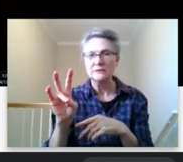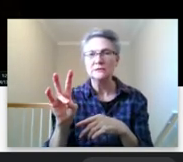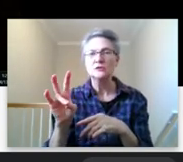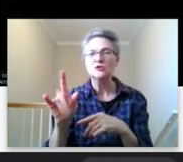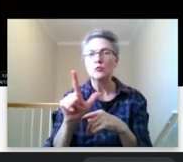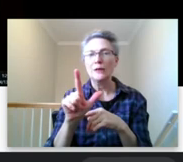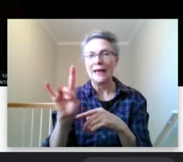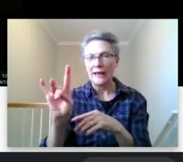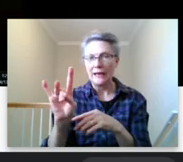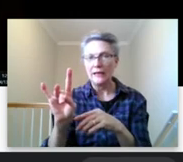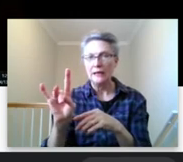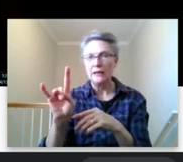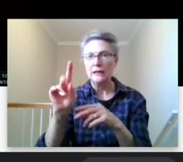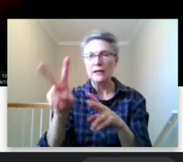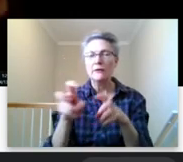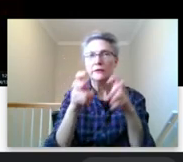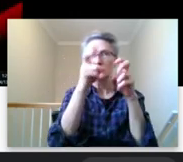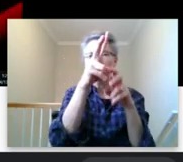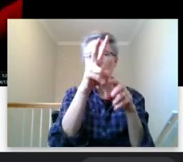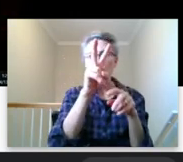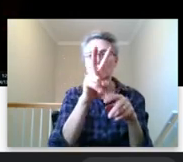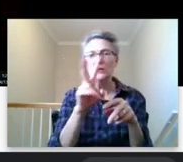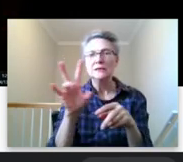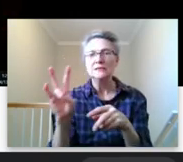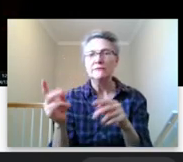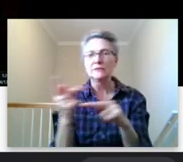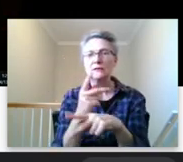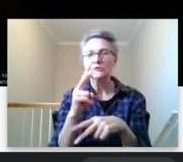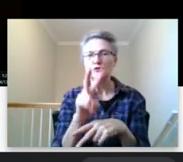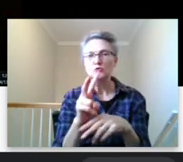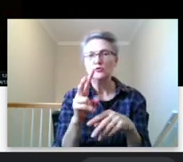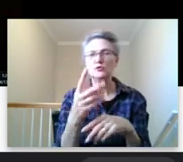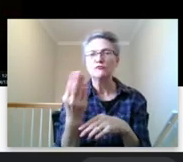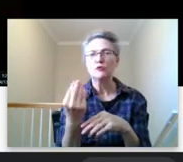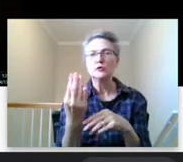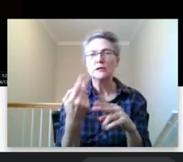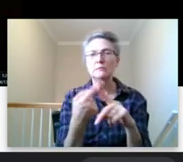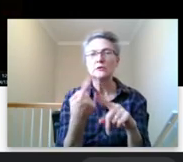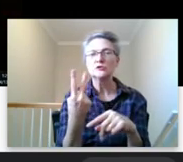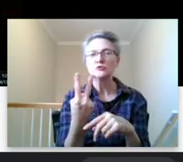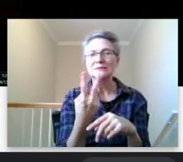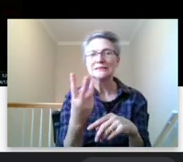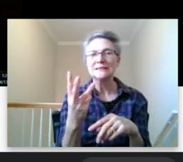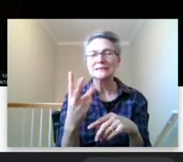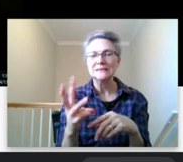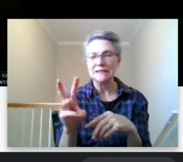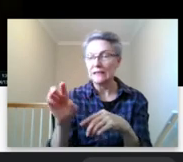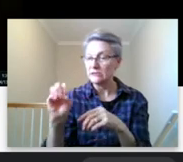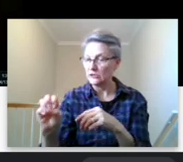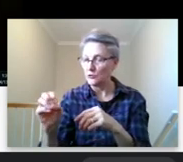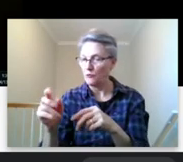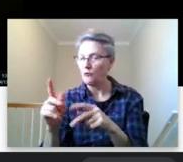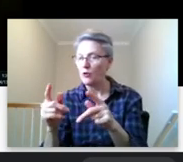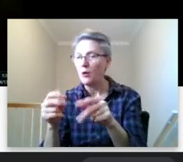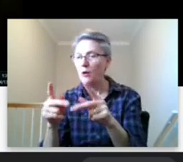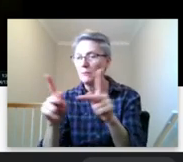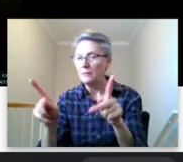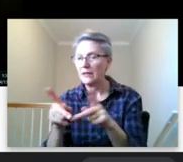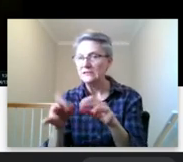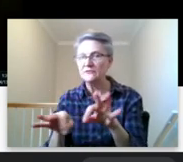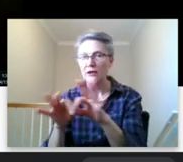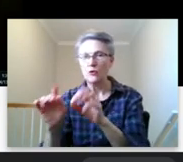28. 7 times 2 is 14, plus 2 is 16. Add my 0 to account for that place value. Cross off